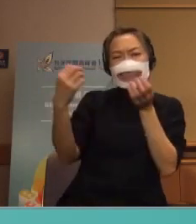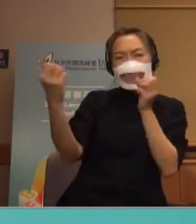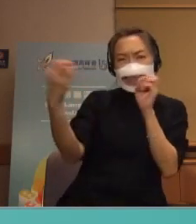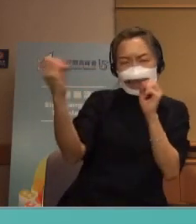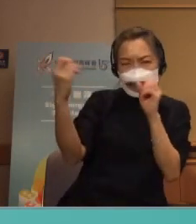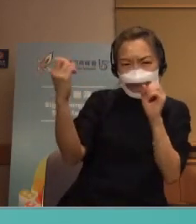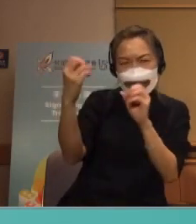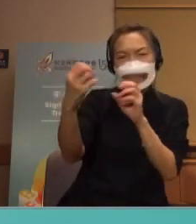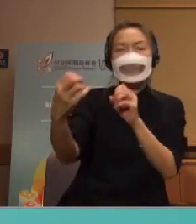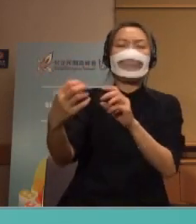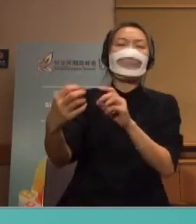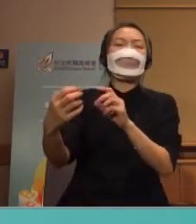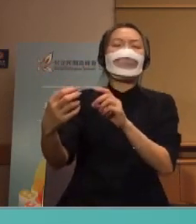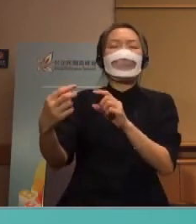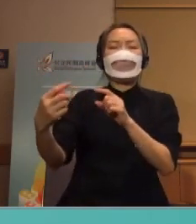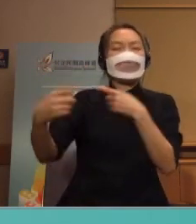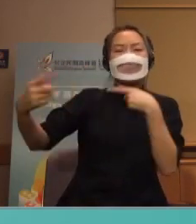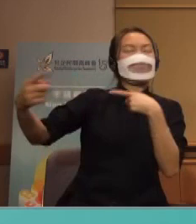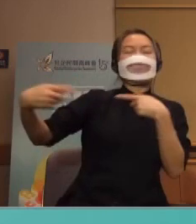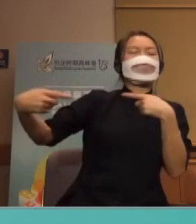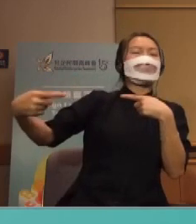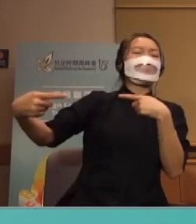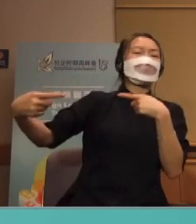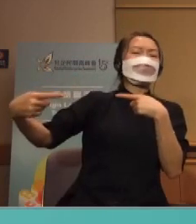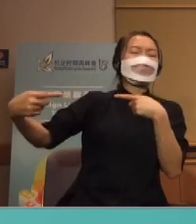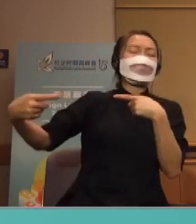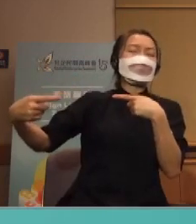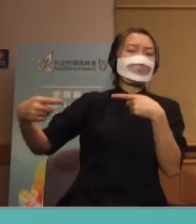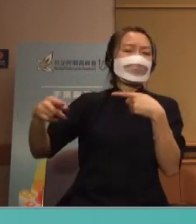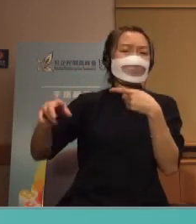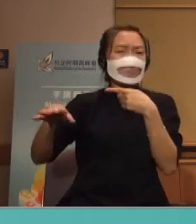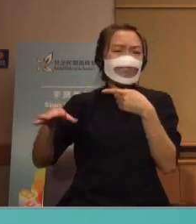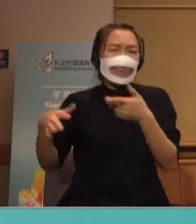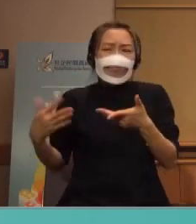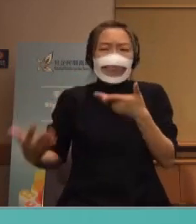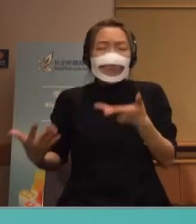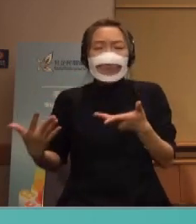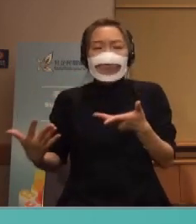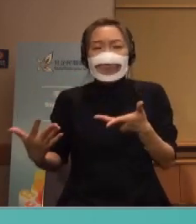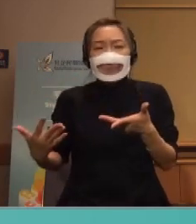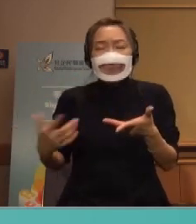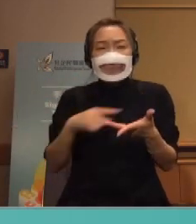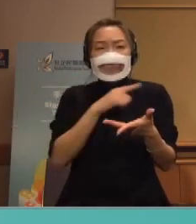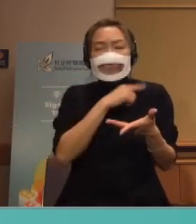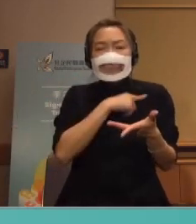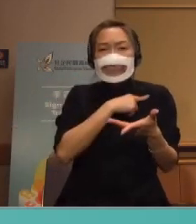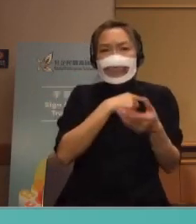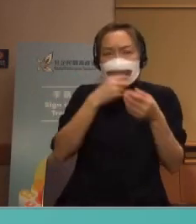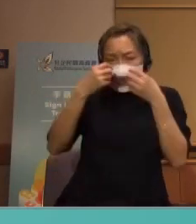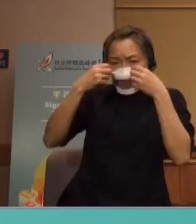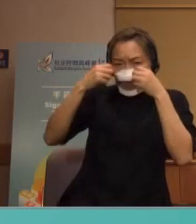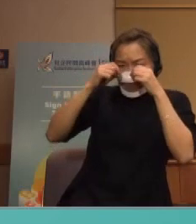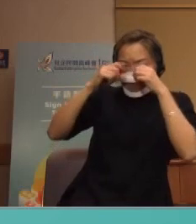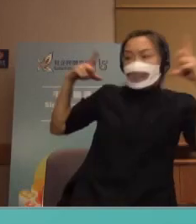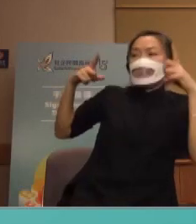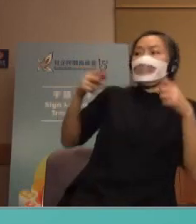for our country's gains, and for our own strategic positioning for the future. To be honest, as humans,